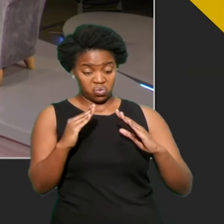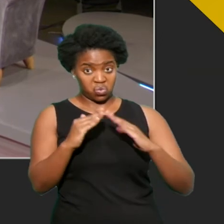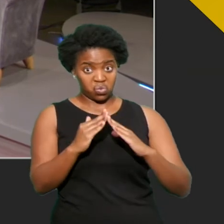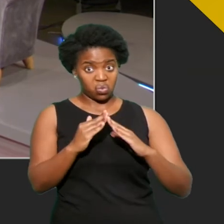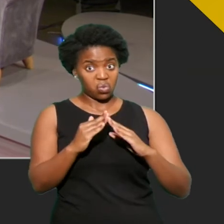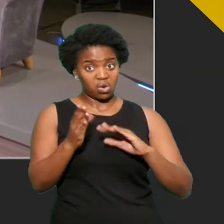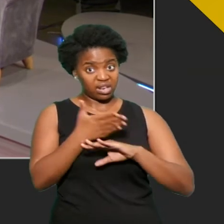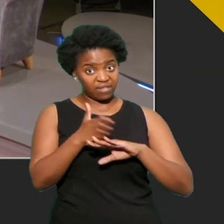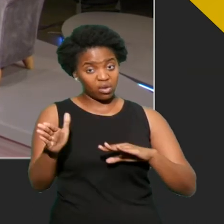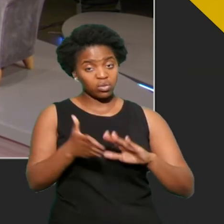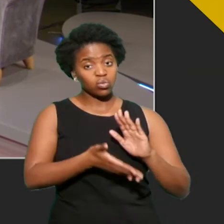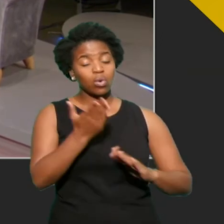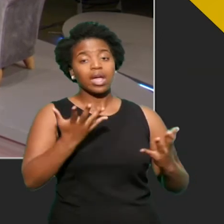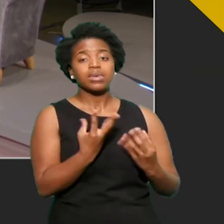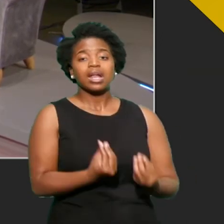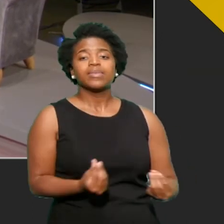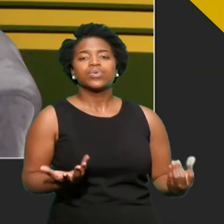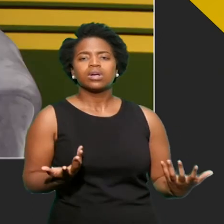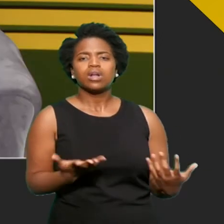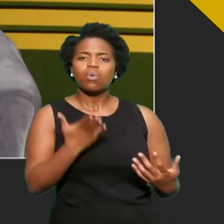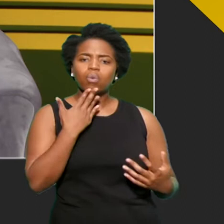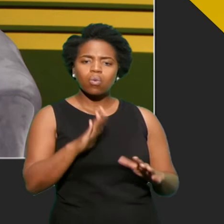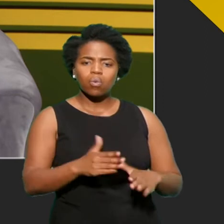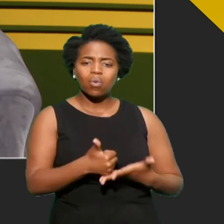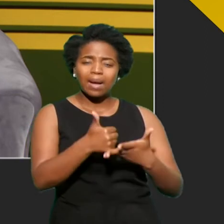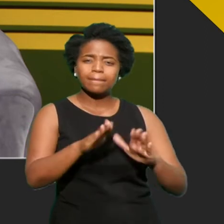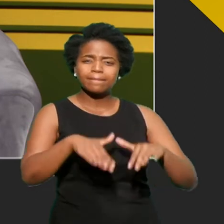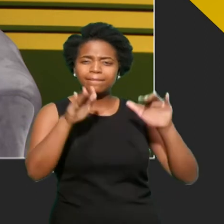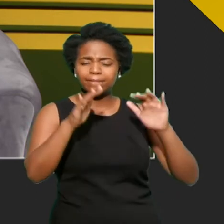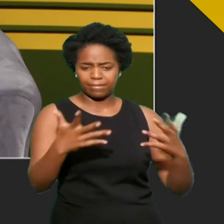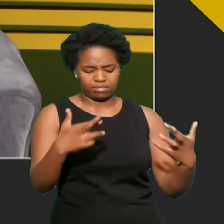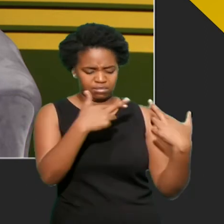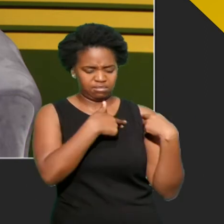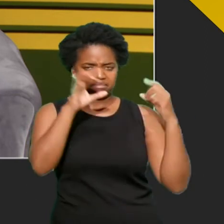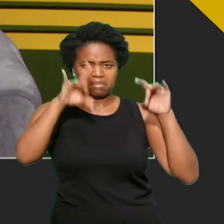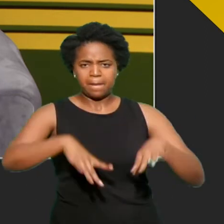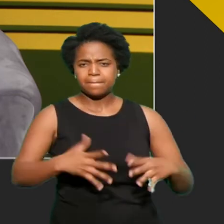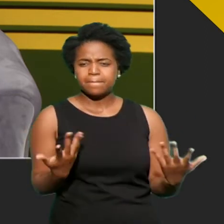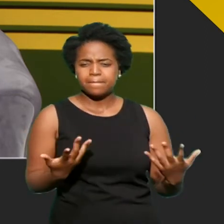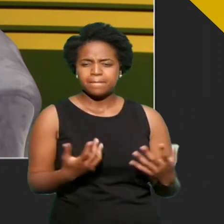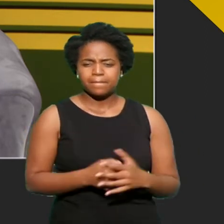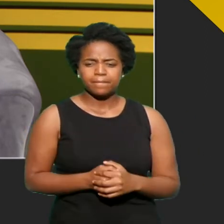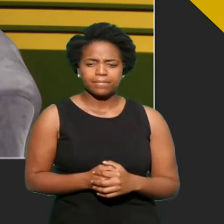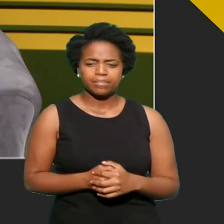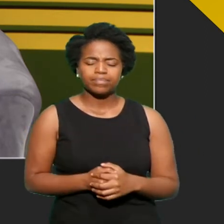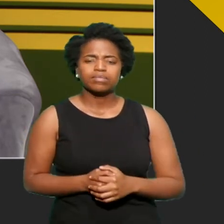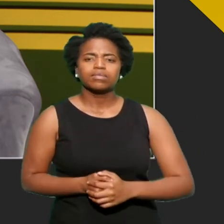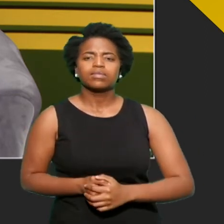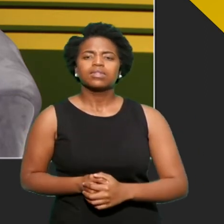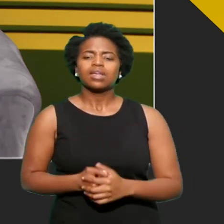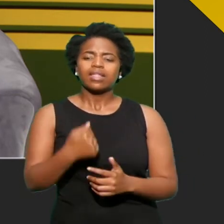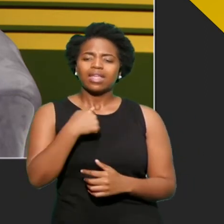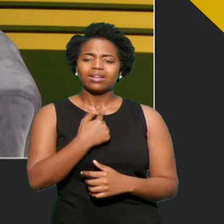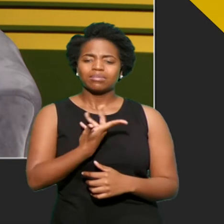where are you going to go with his children? Who will raise them? It's not our duty. Sure. And that like broke